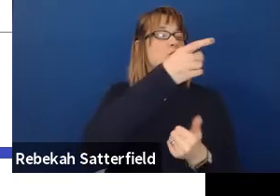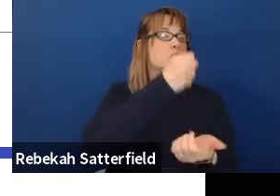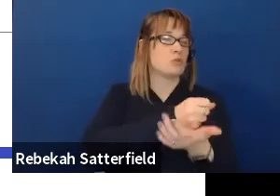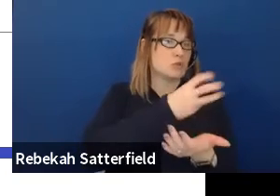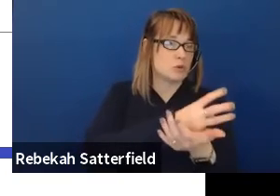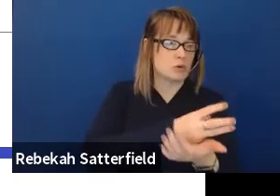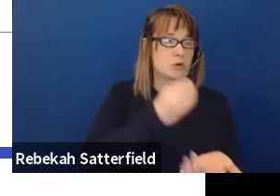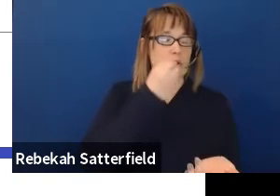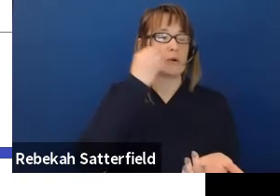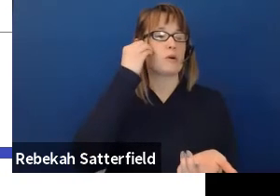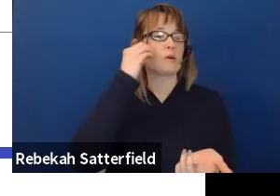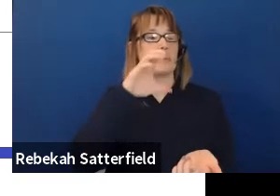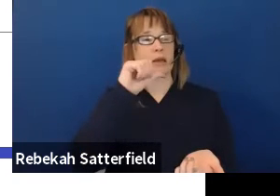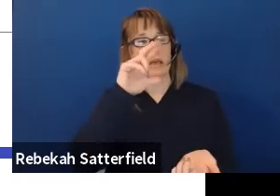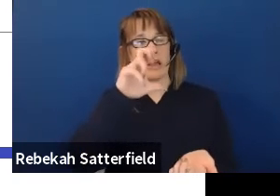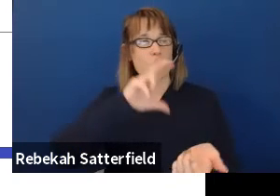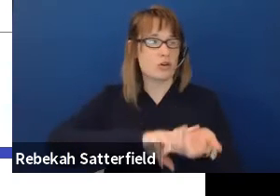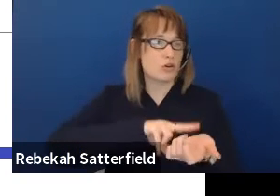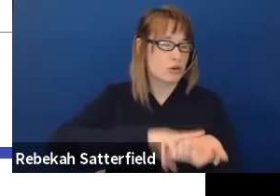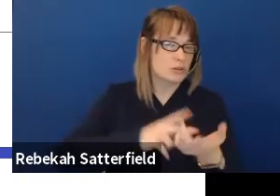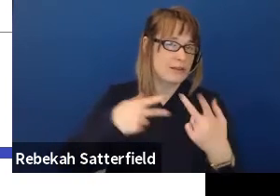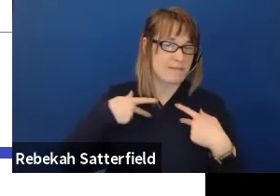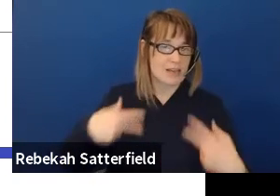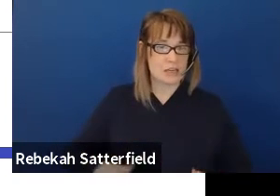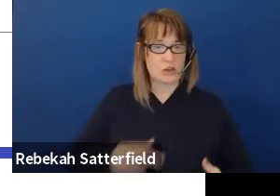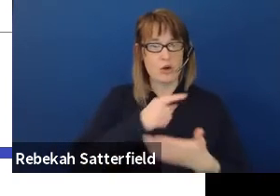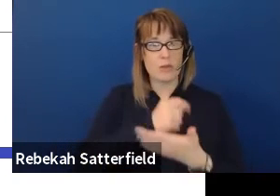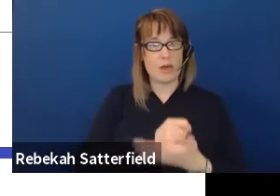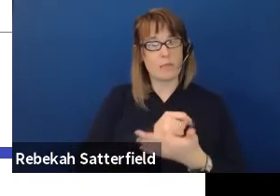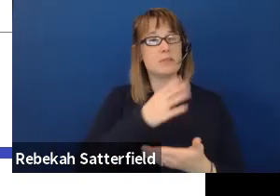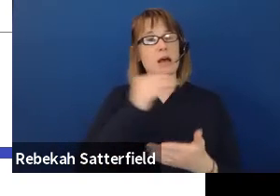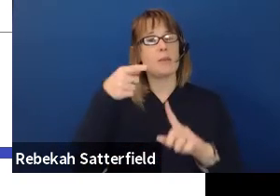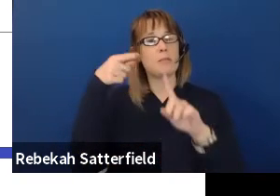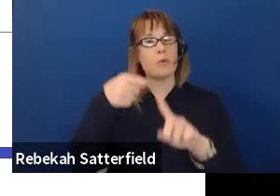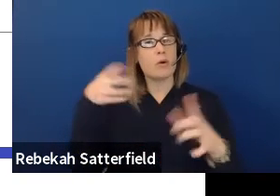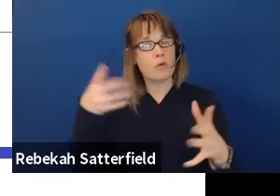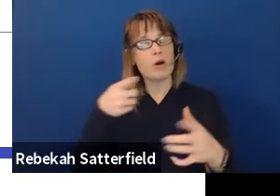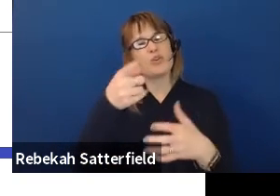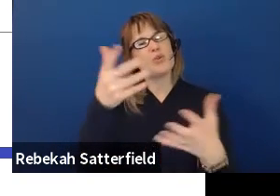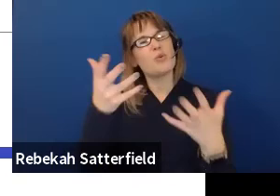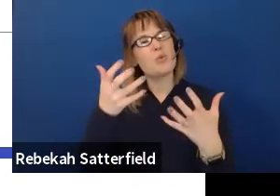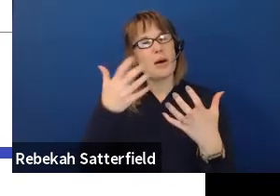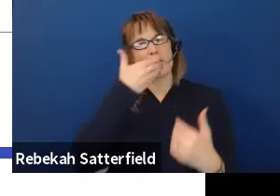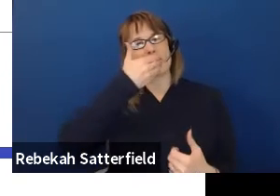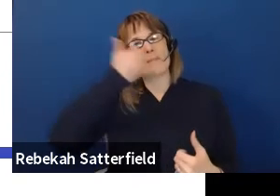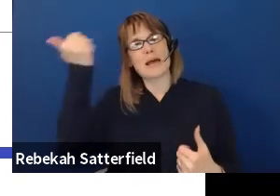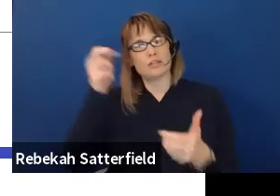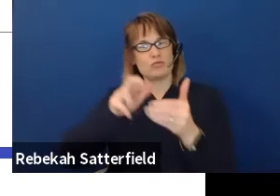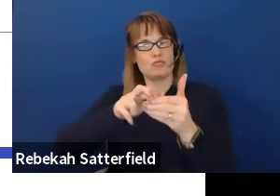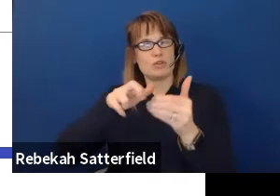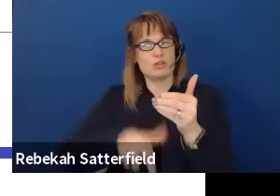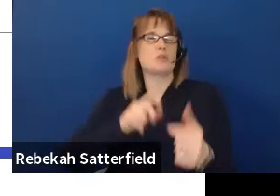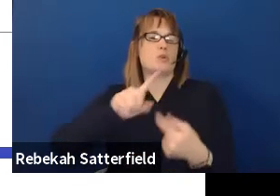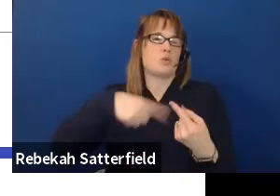care nurse, a physical therapist. And the message is that you get the best outcomes when you use an experienced,